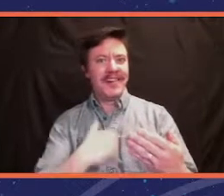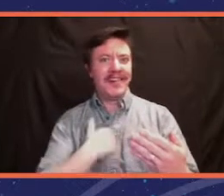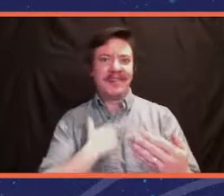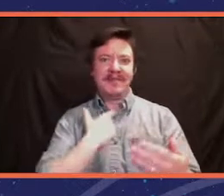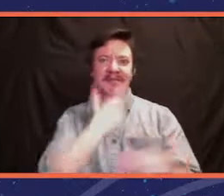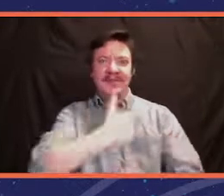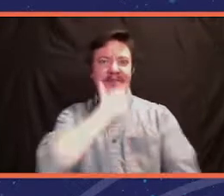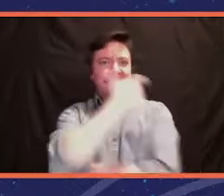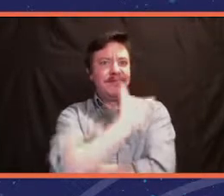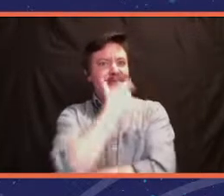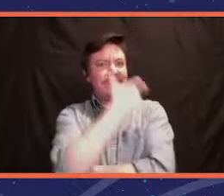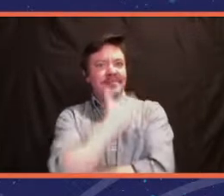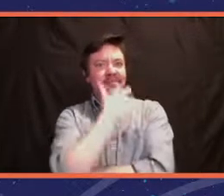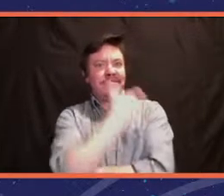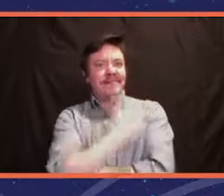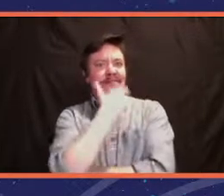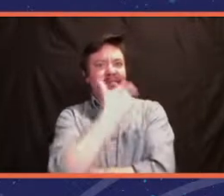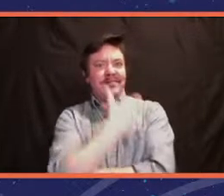look at it. I know that